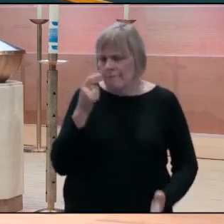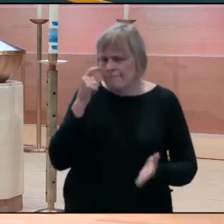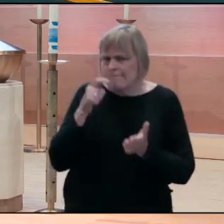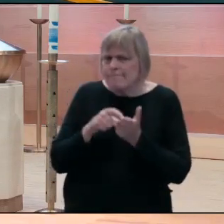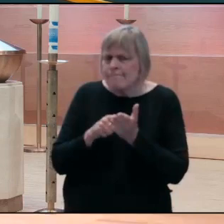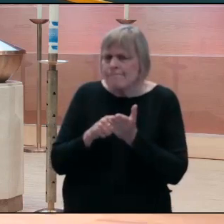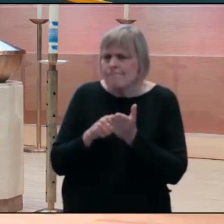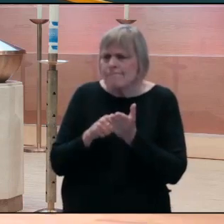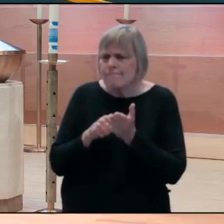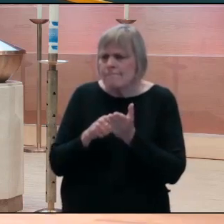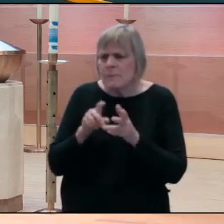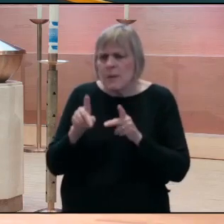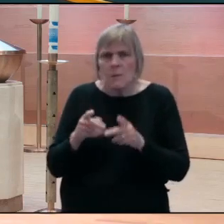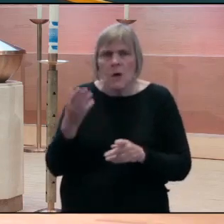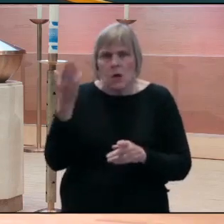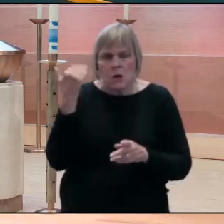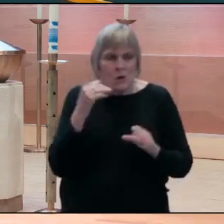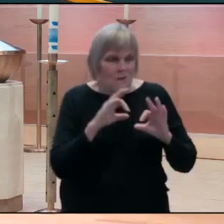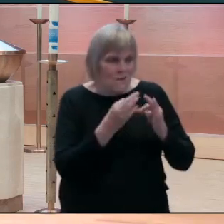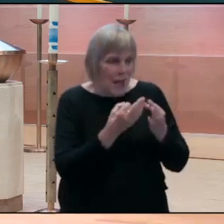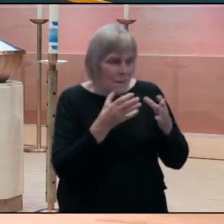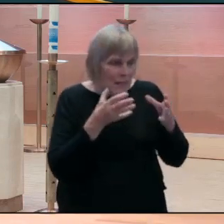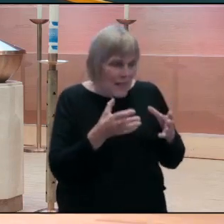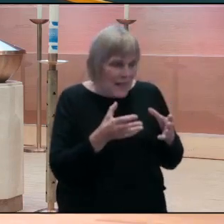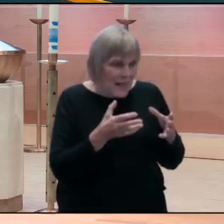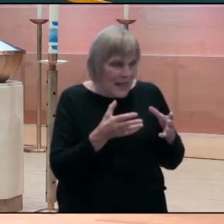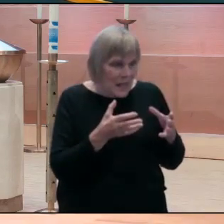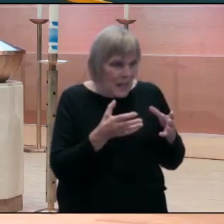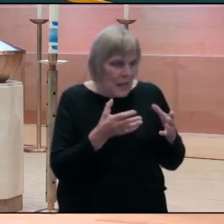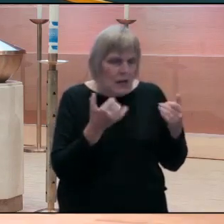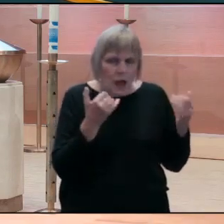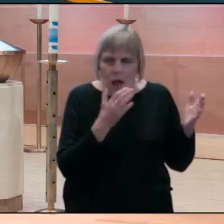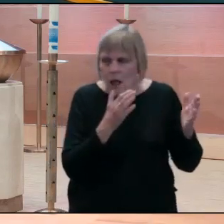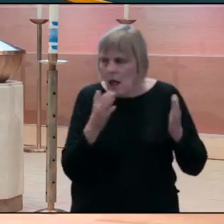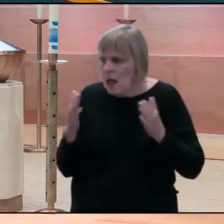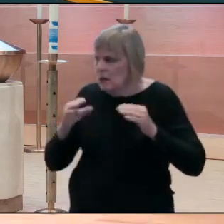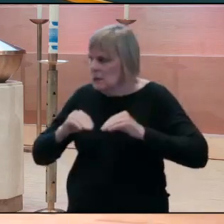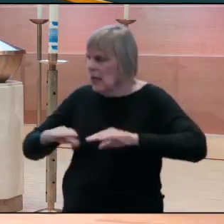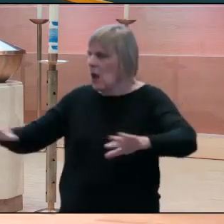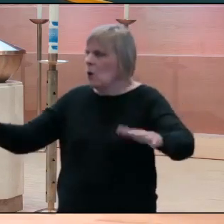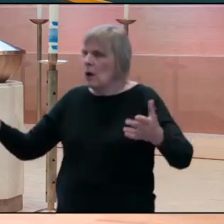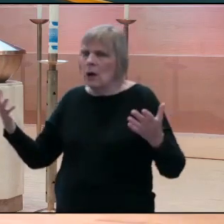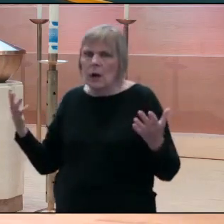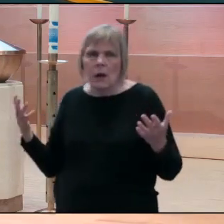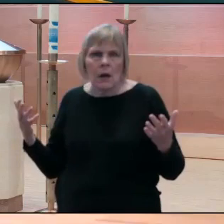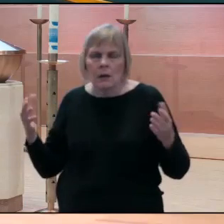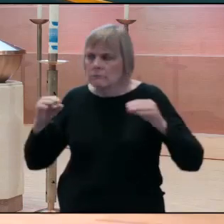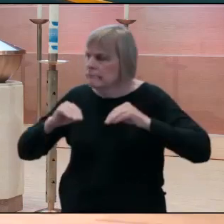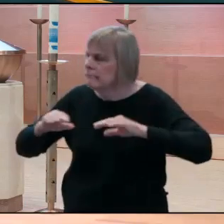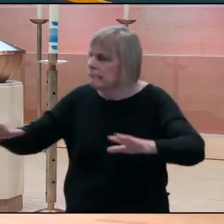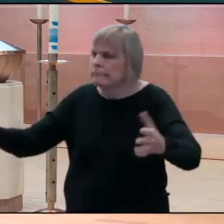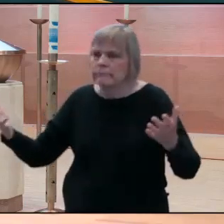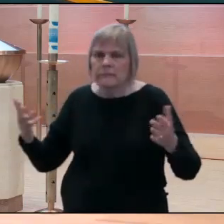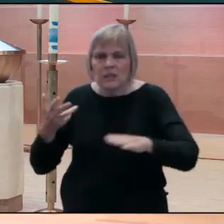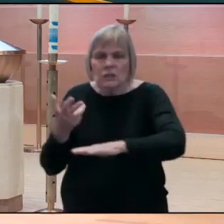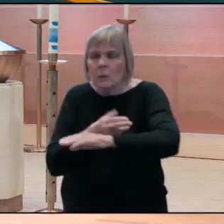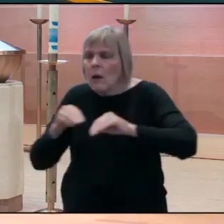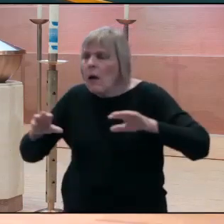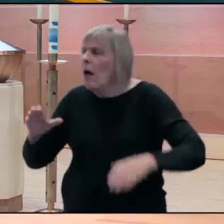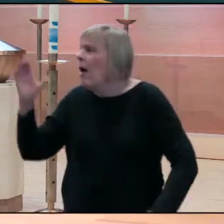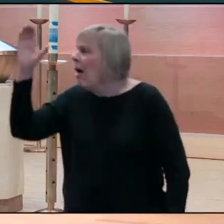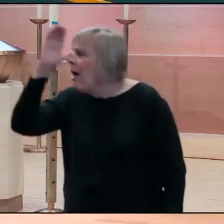now people, what they used to look to family for this unity, and now we're scattering. Scattering like sheep,